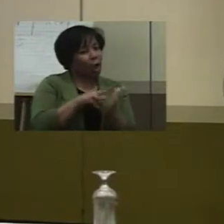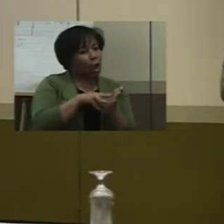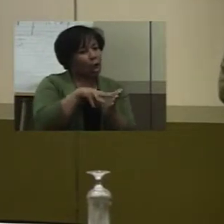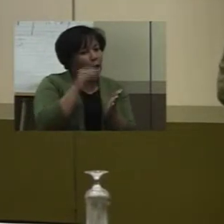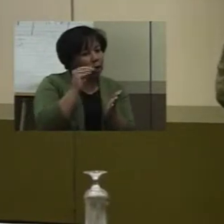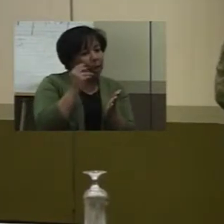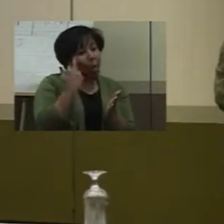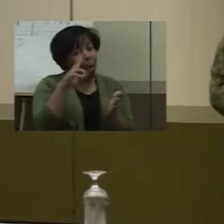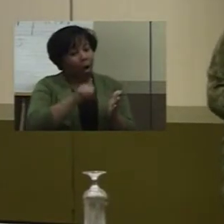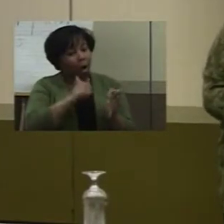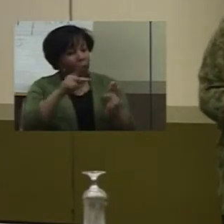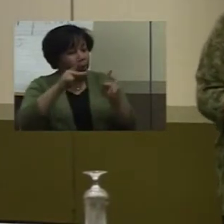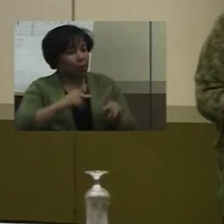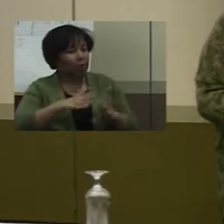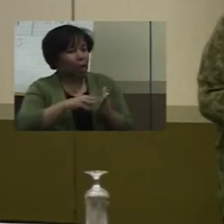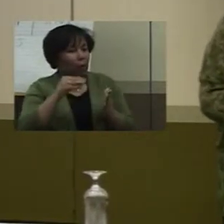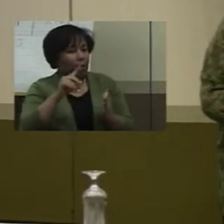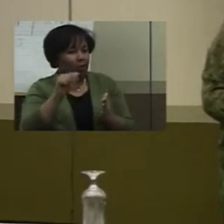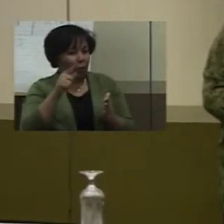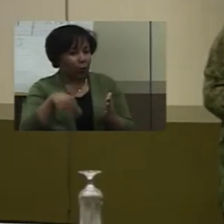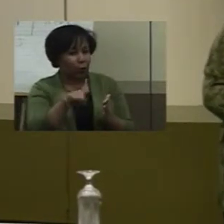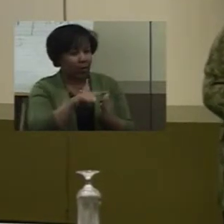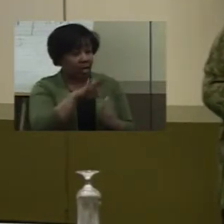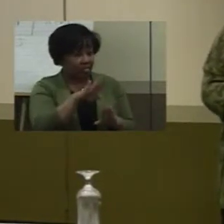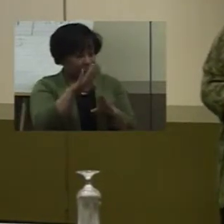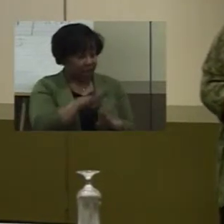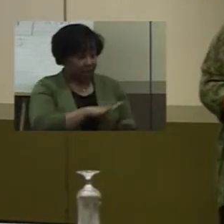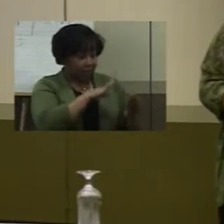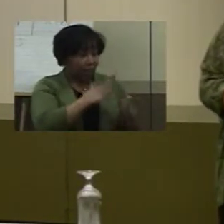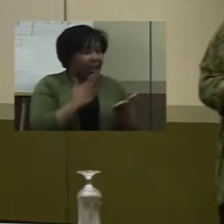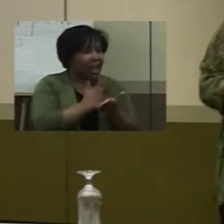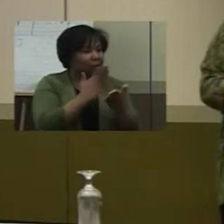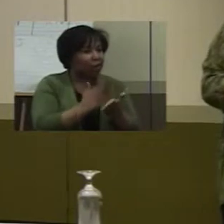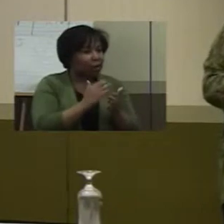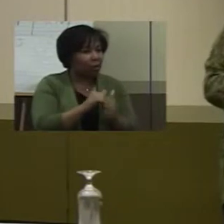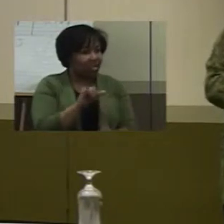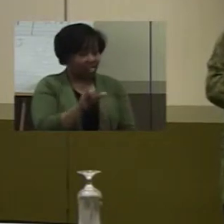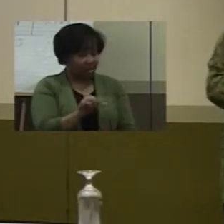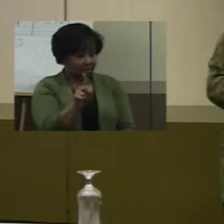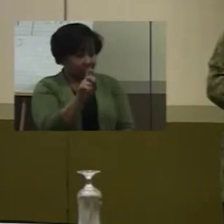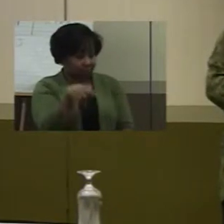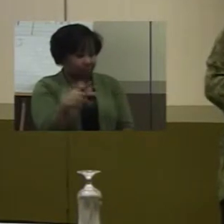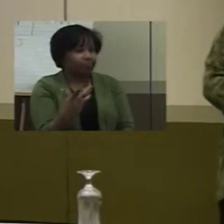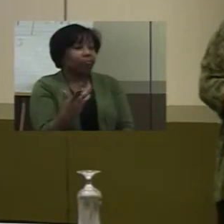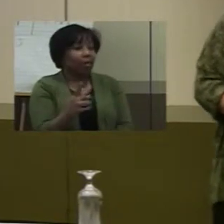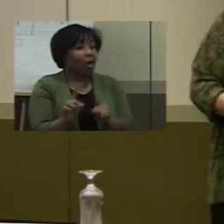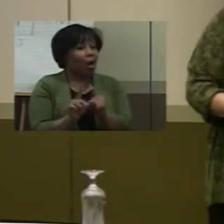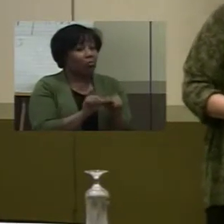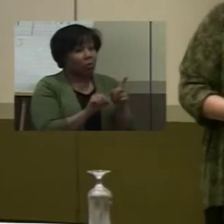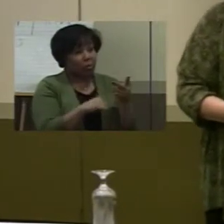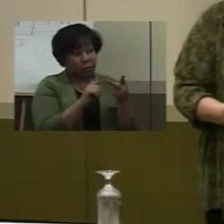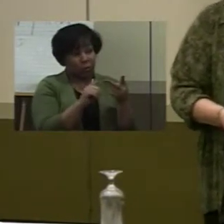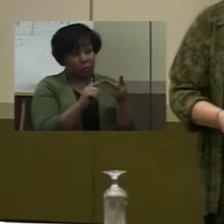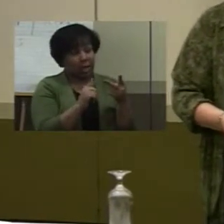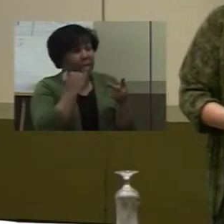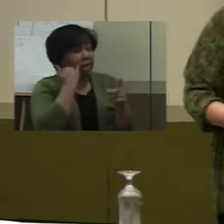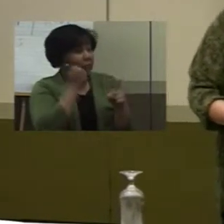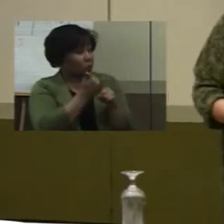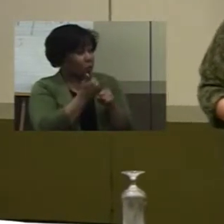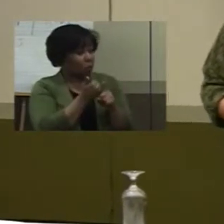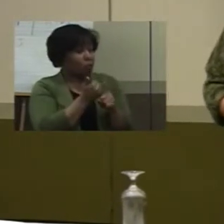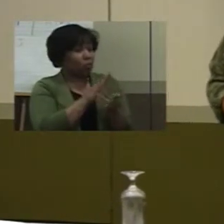of others? Their own learning or the learning of others? Is the behavior interfering with that? Okay. Also, if